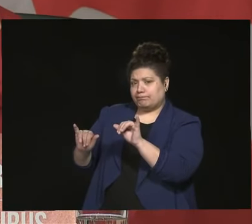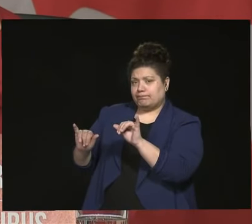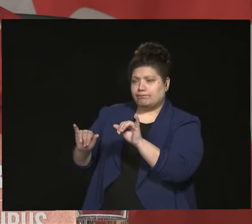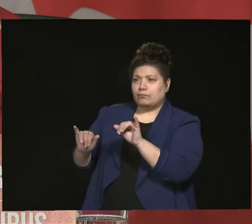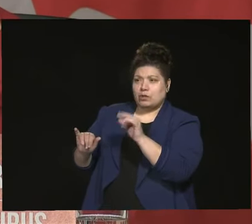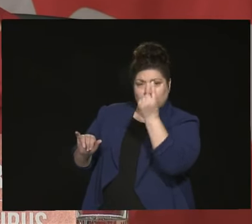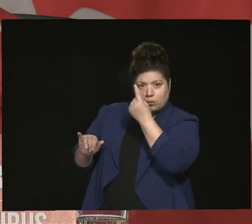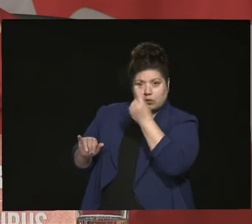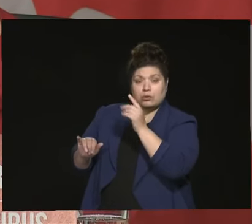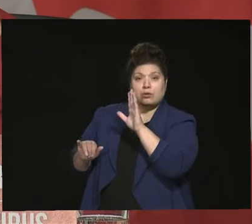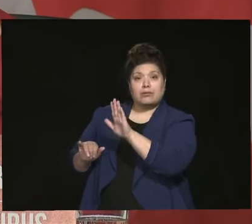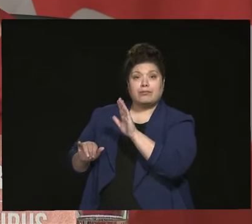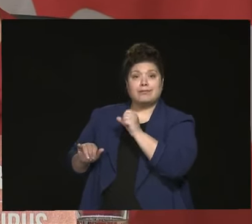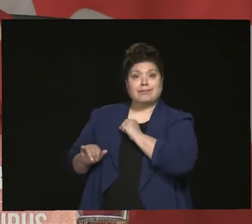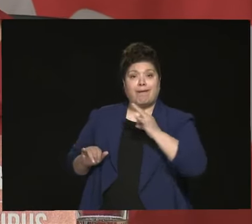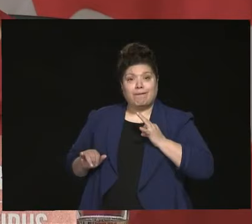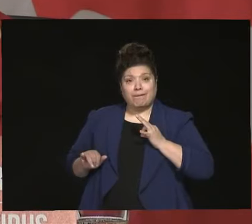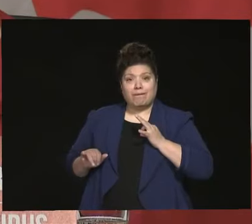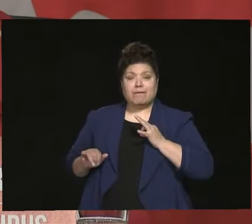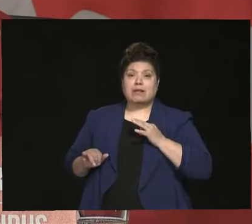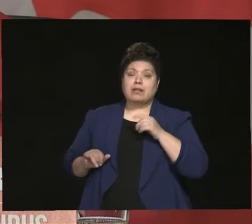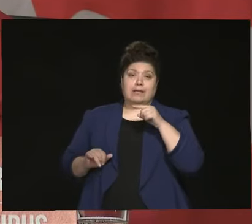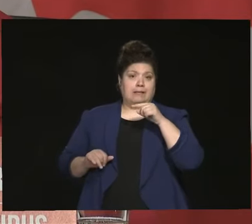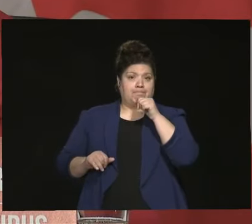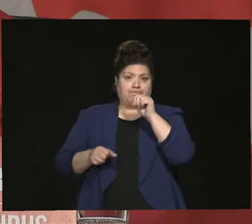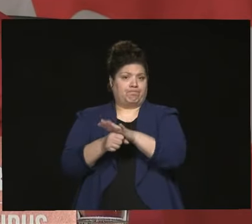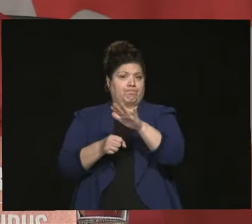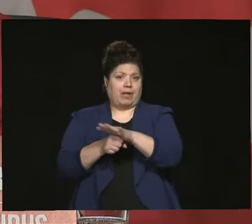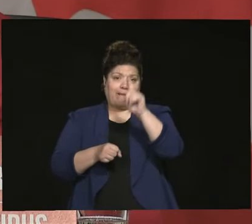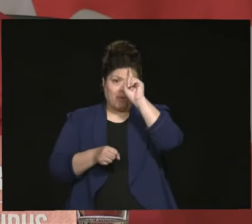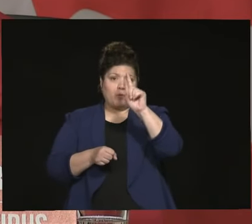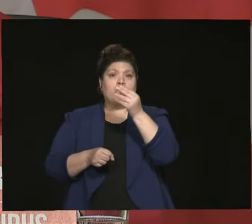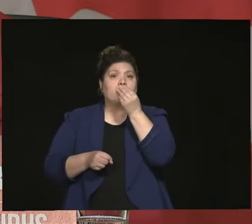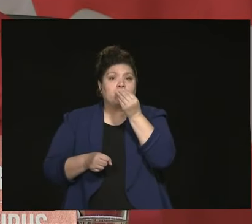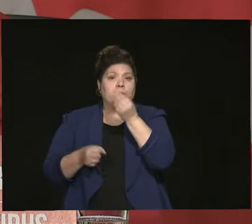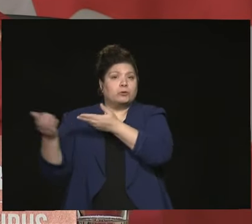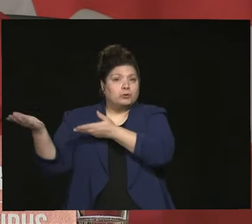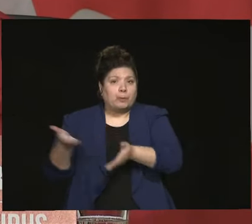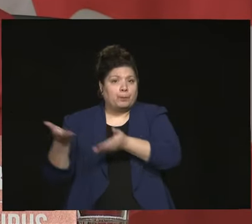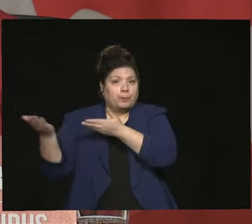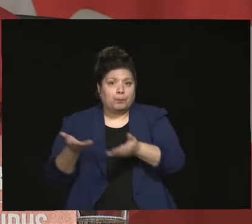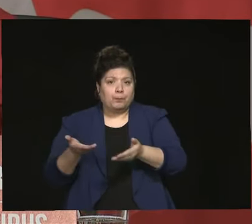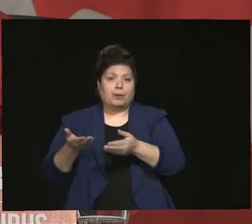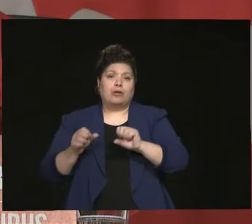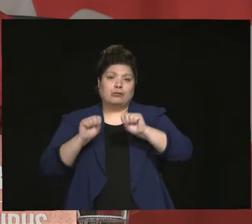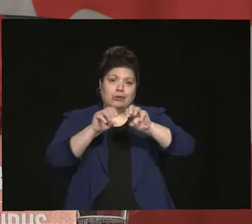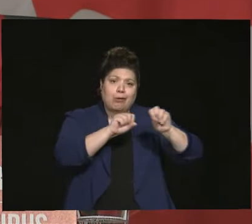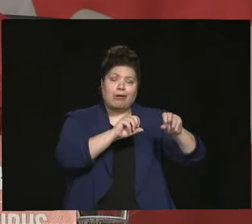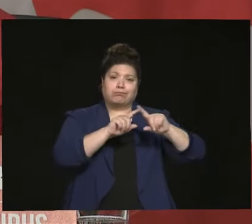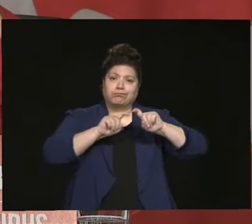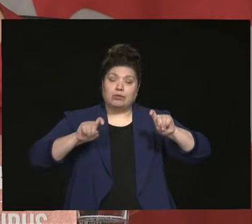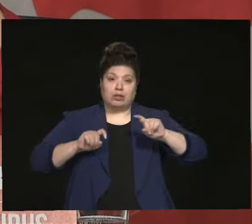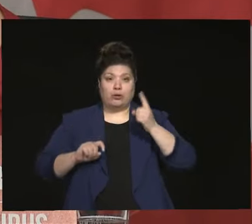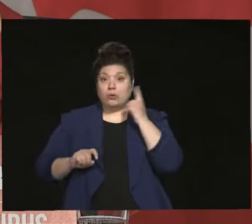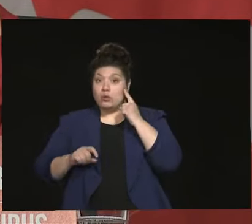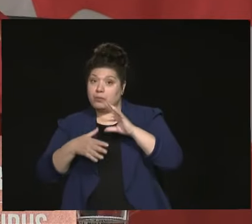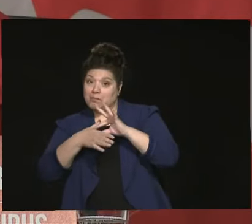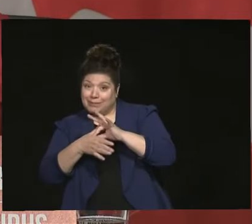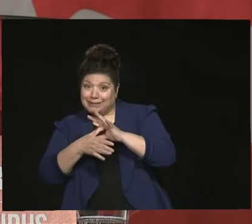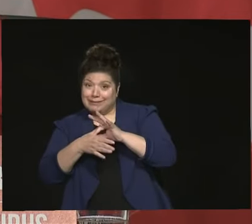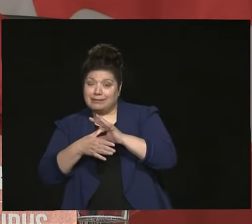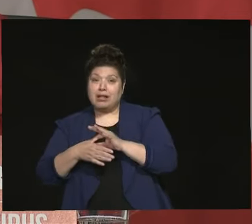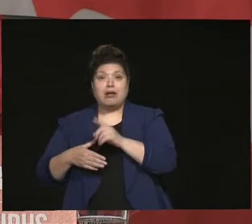food supply chain, unless that would be for someone else. But we know that some meat plants have had COVID-19 outbreaks, and just